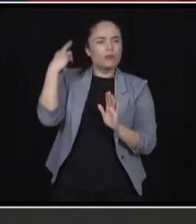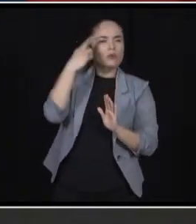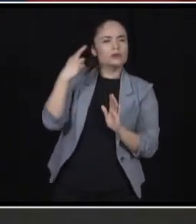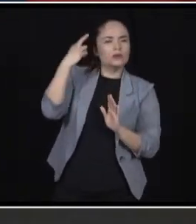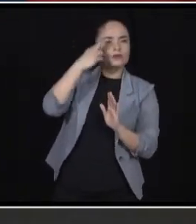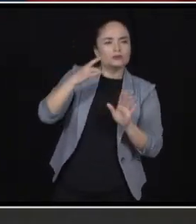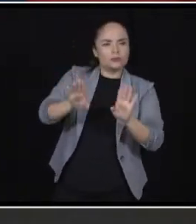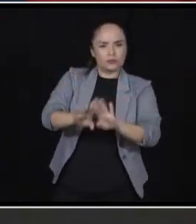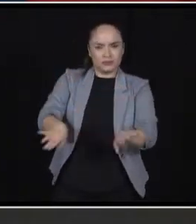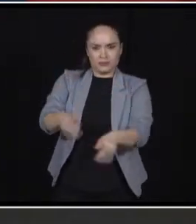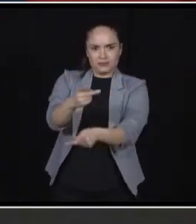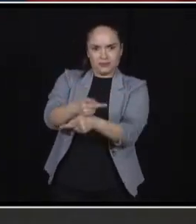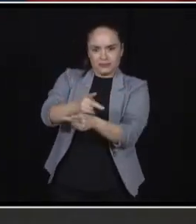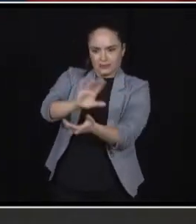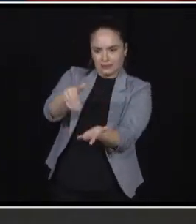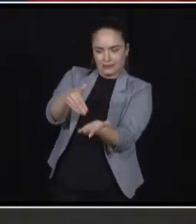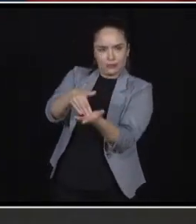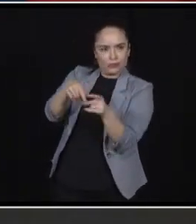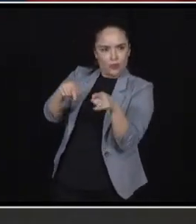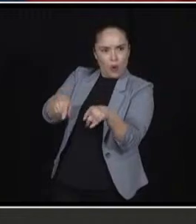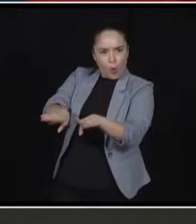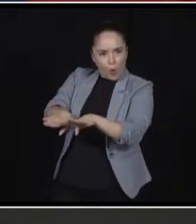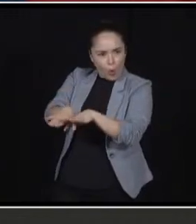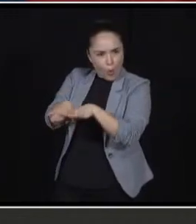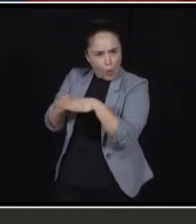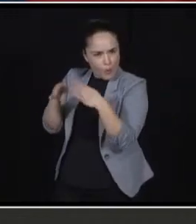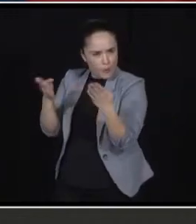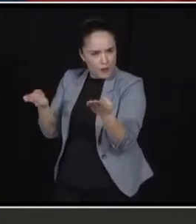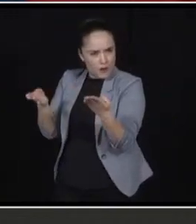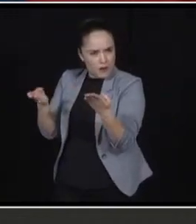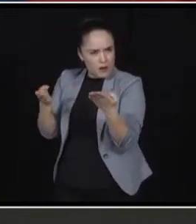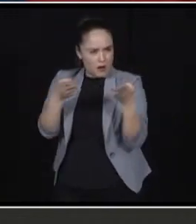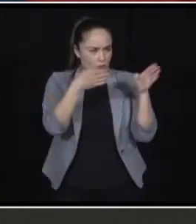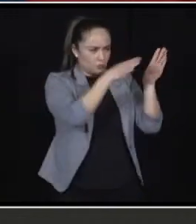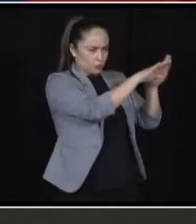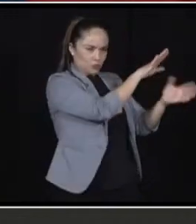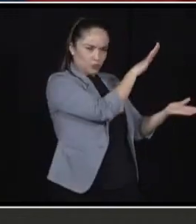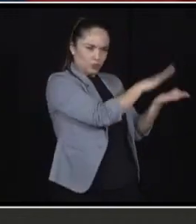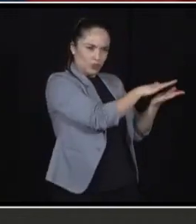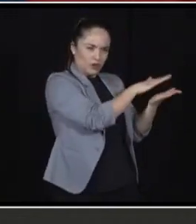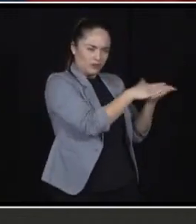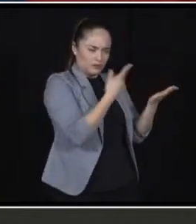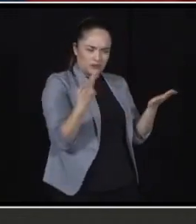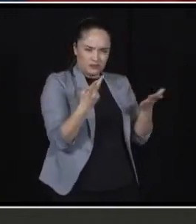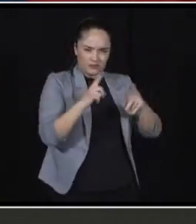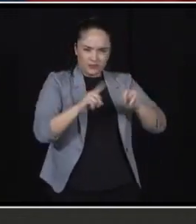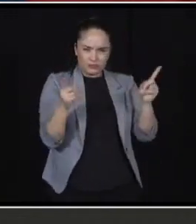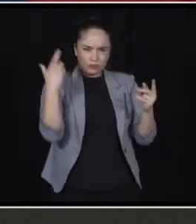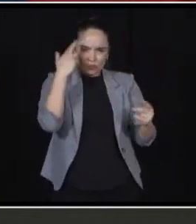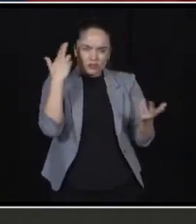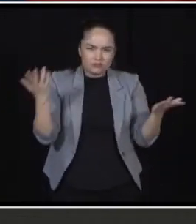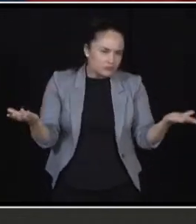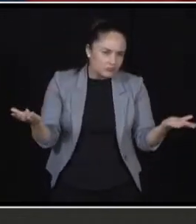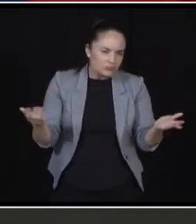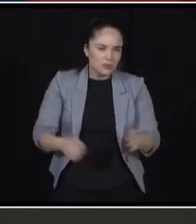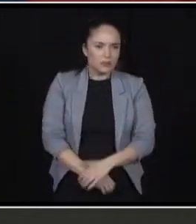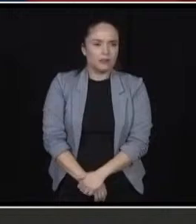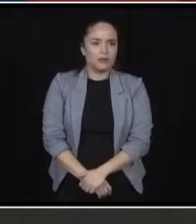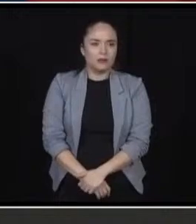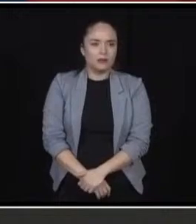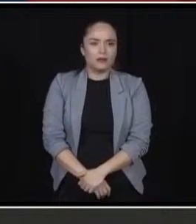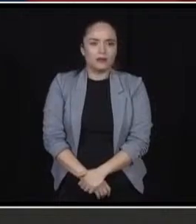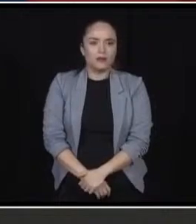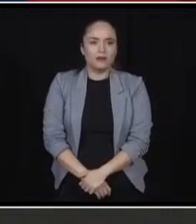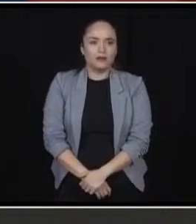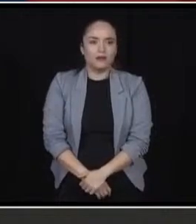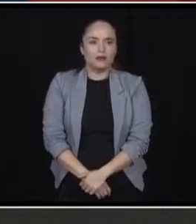centers open but shutting down the schools in general? Sure, I'll turn over to Dr. Williams and me to